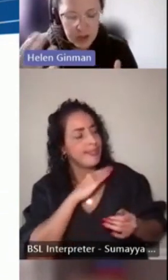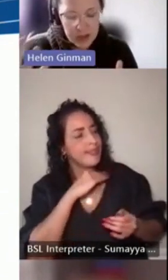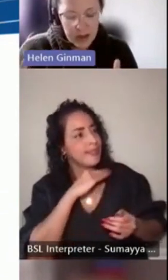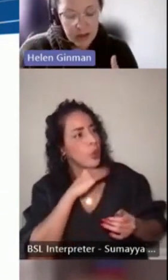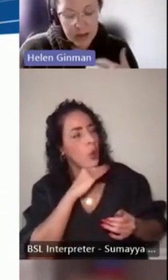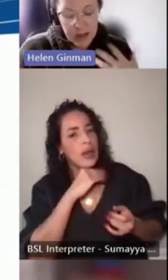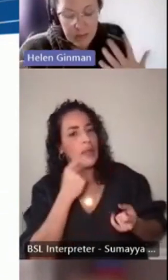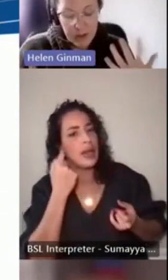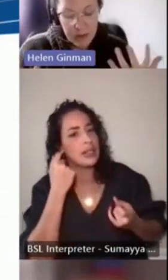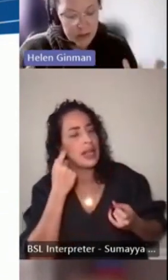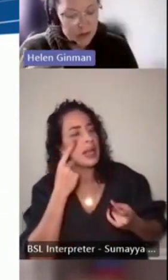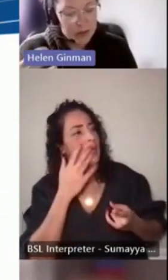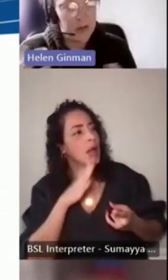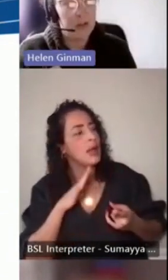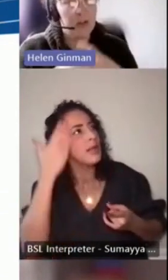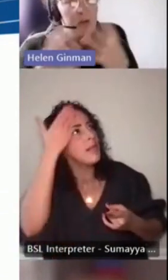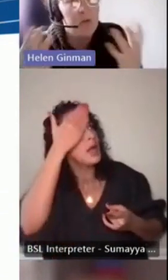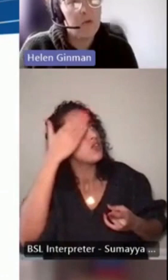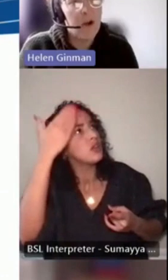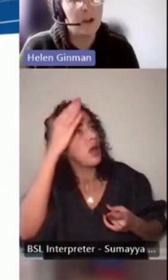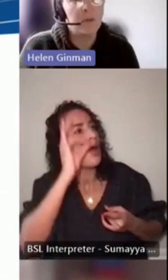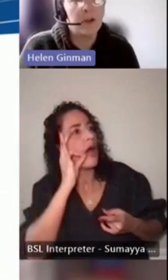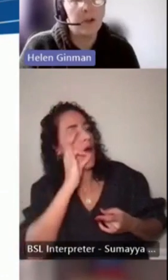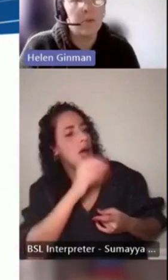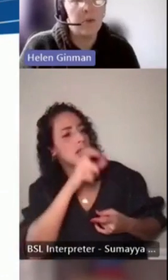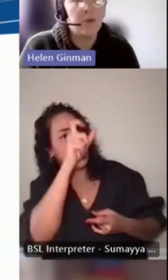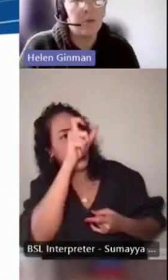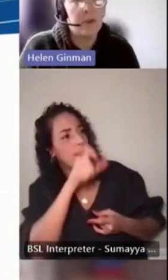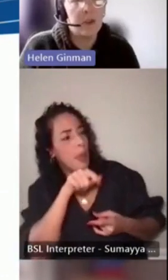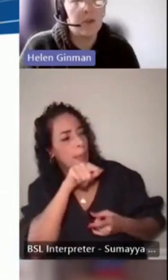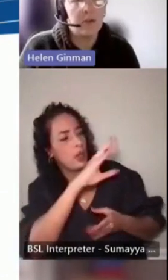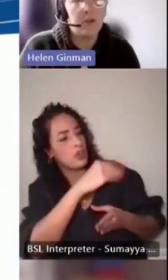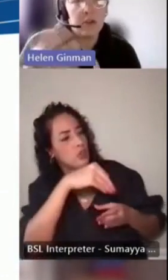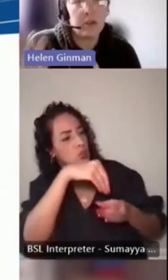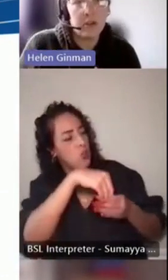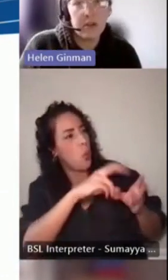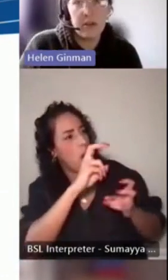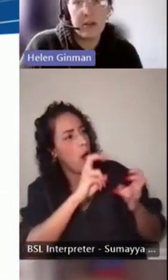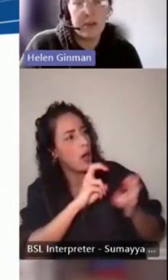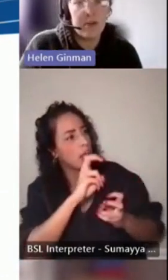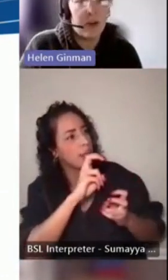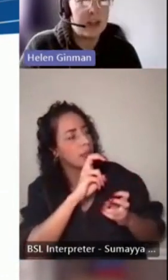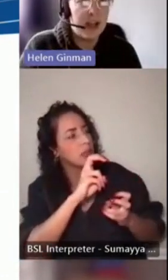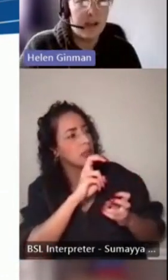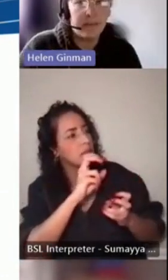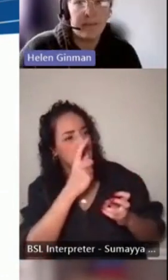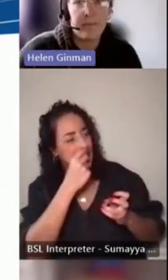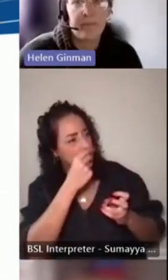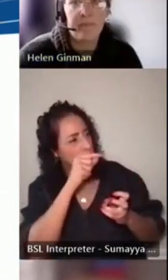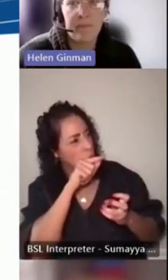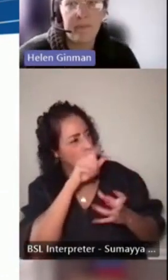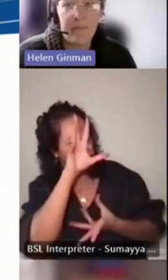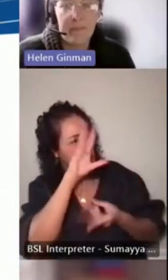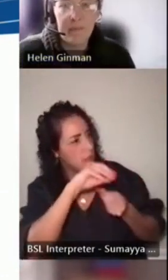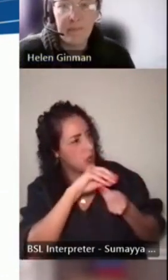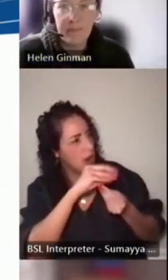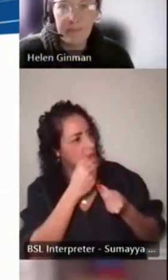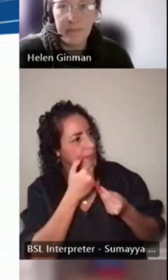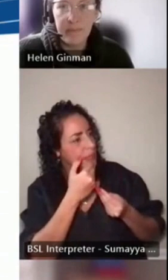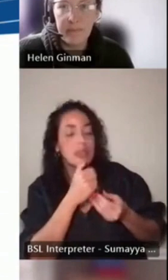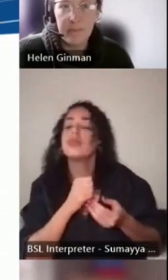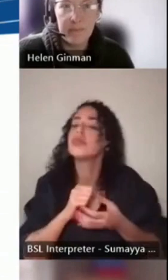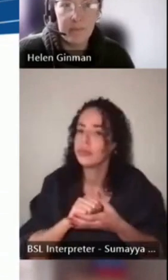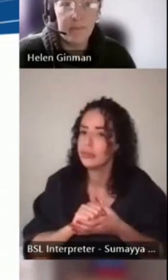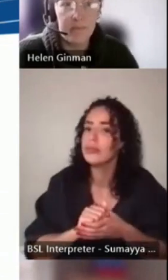around imagining asking about the person's core argument, and wonder whether you could just summarise that.